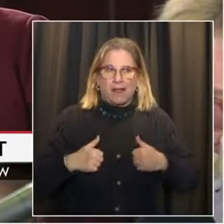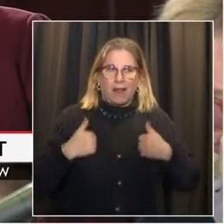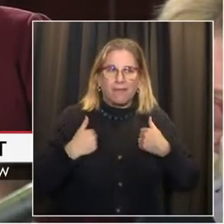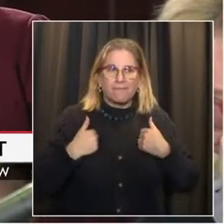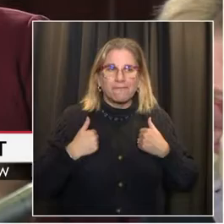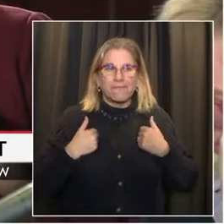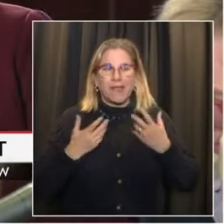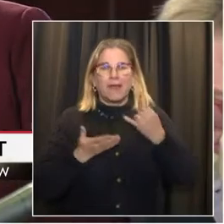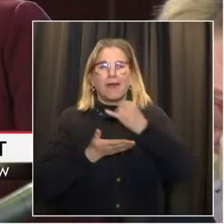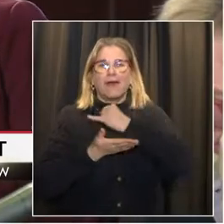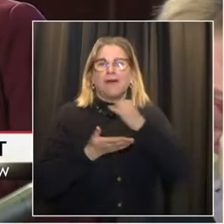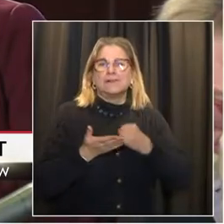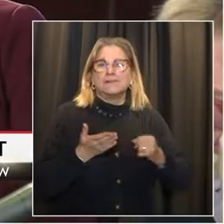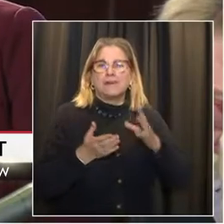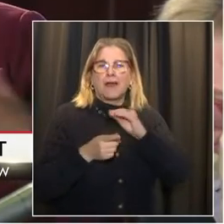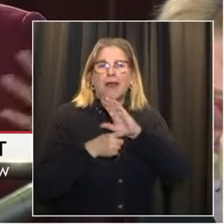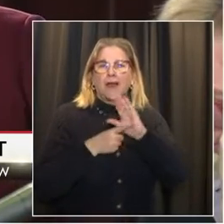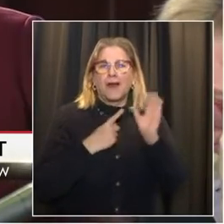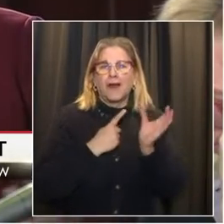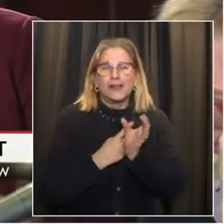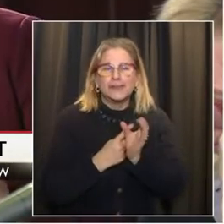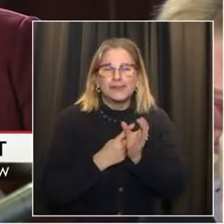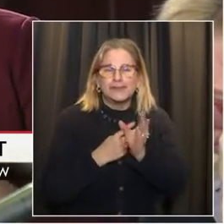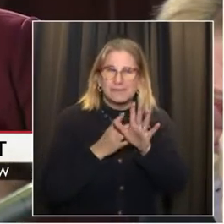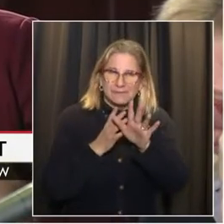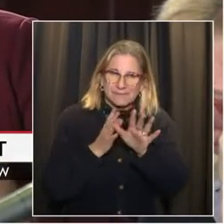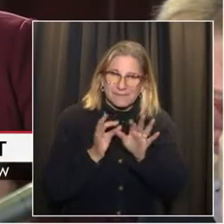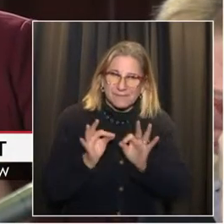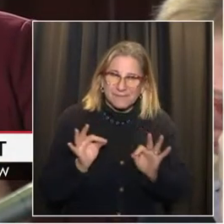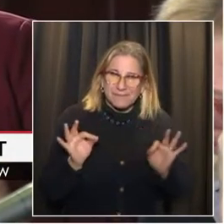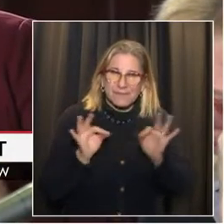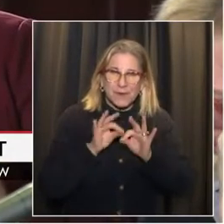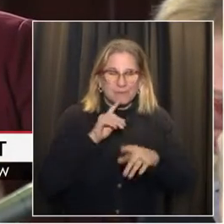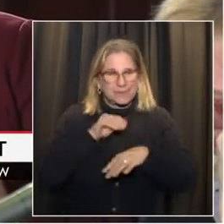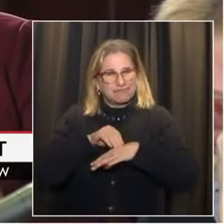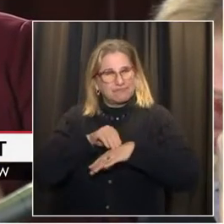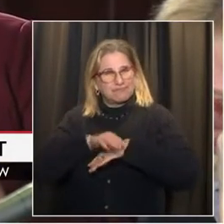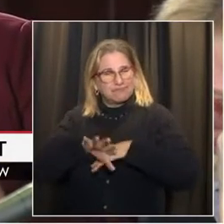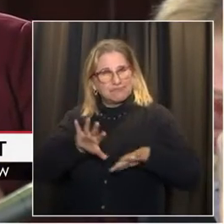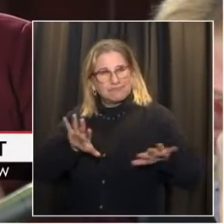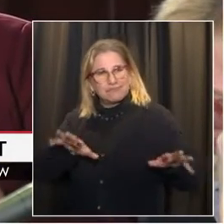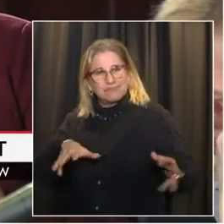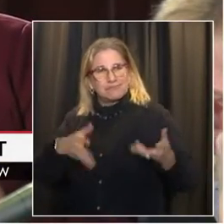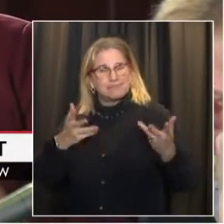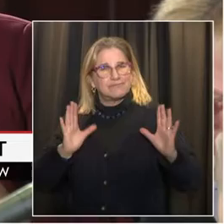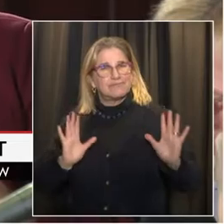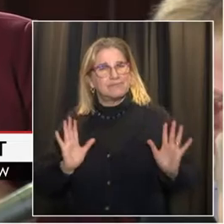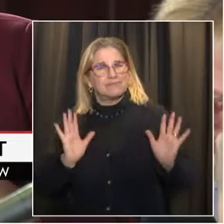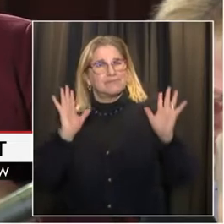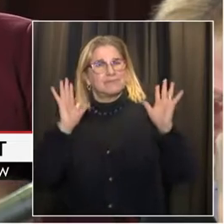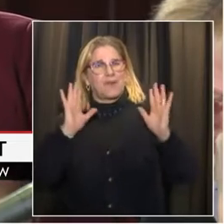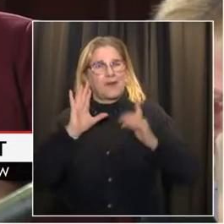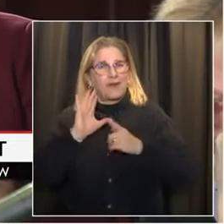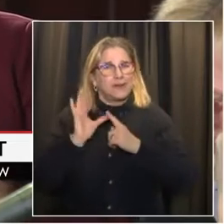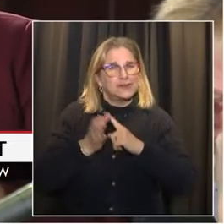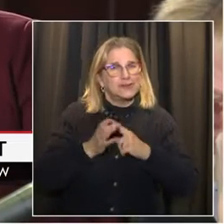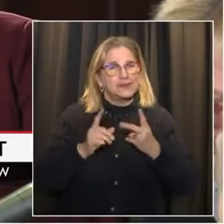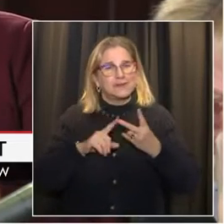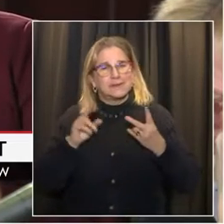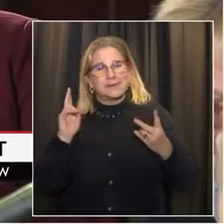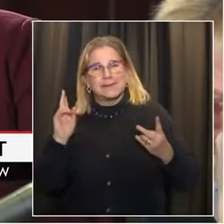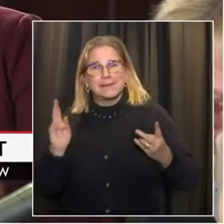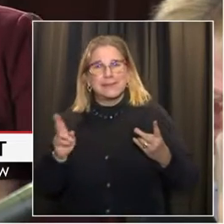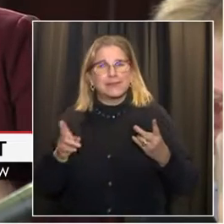elements that to me is not only part of our history and already like a fantastic base of activity, but